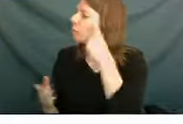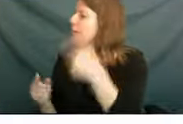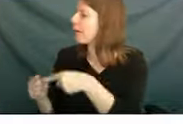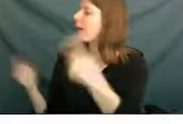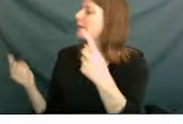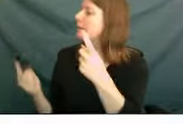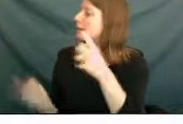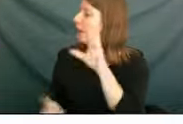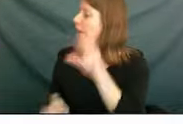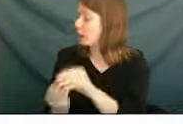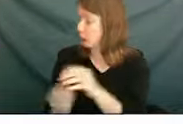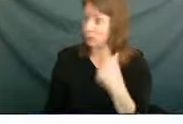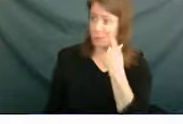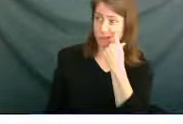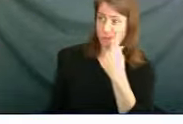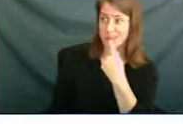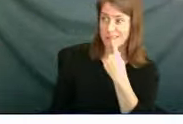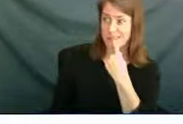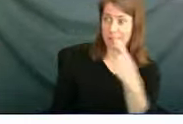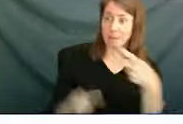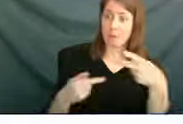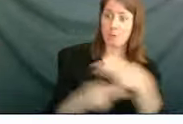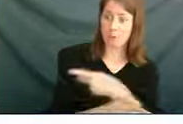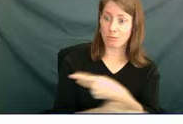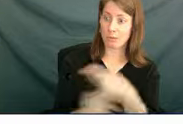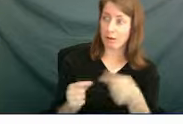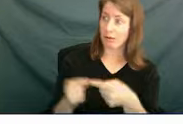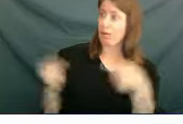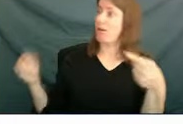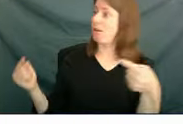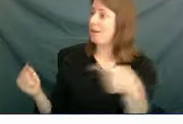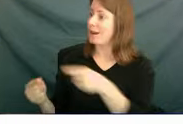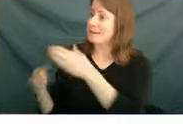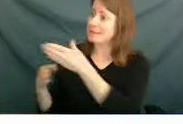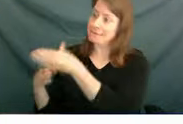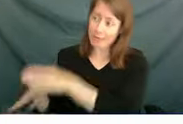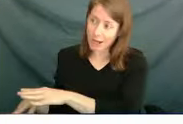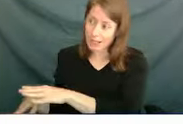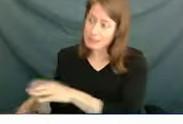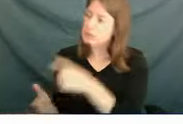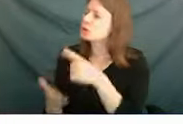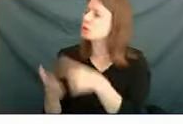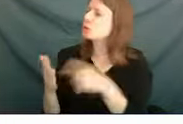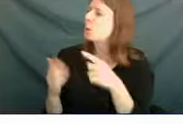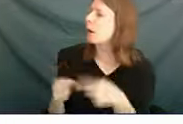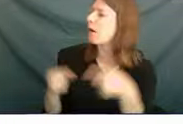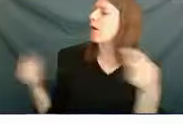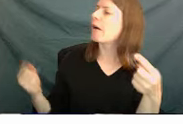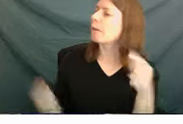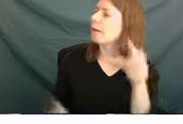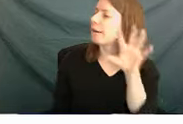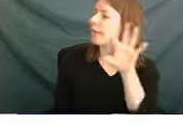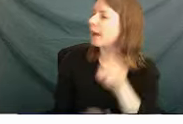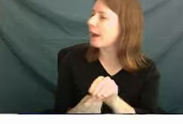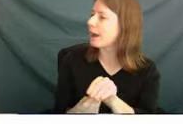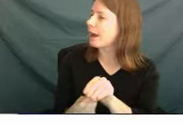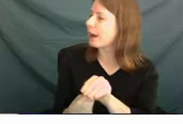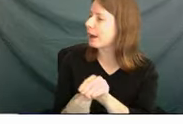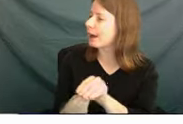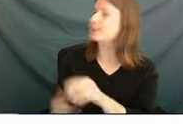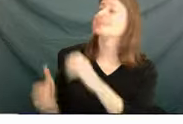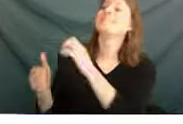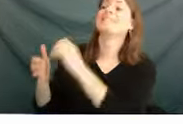of dividing. So what's the inverse of adding? Taking away, thank you. Paul's problem is